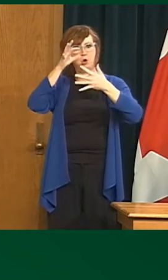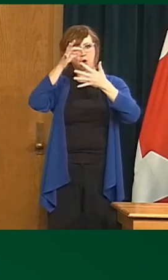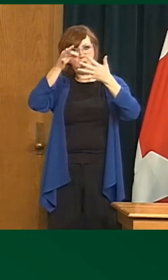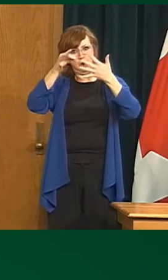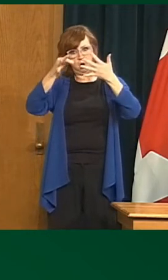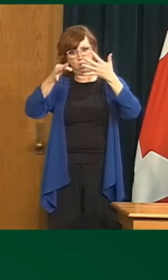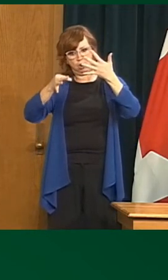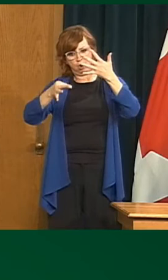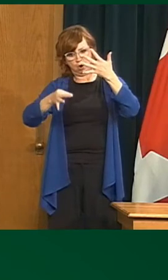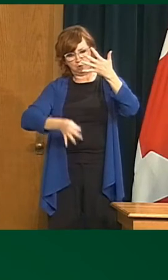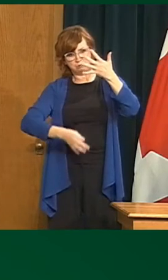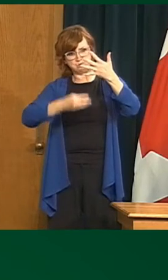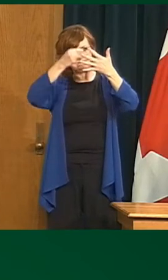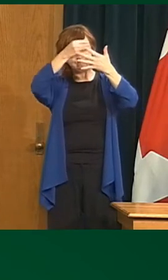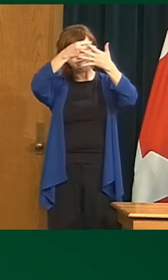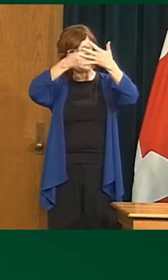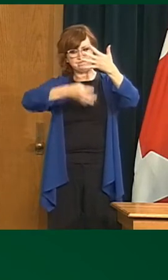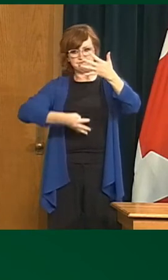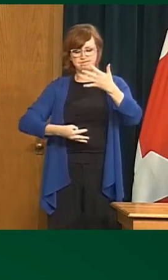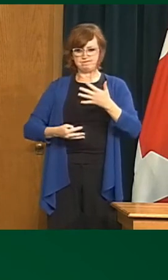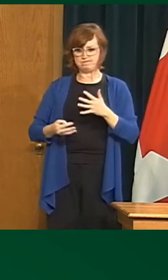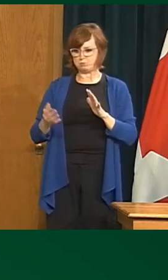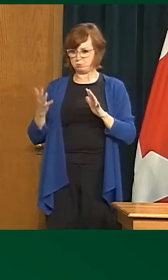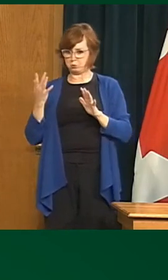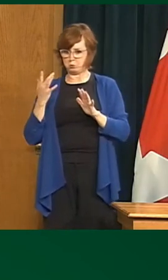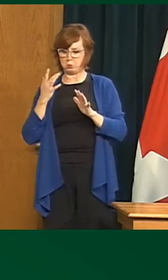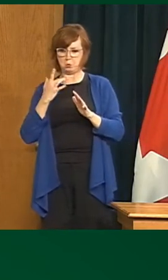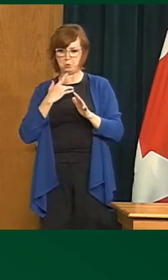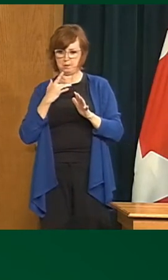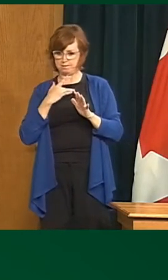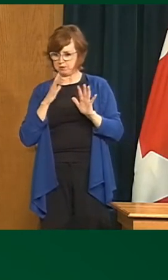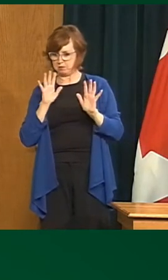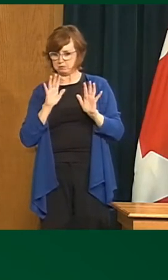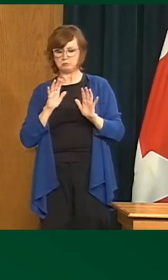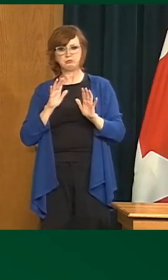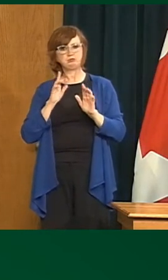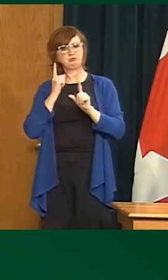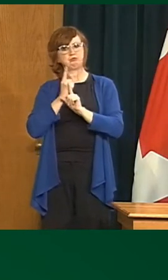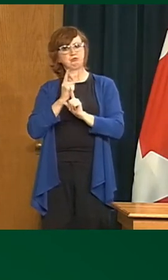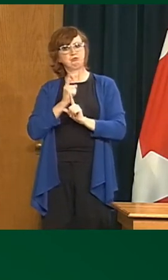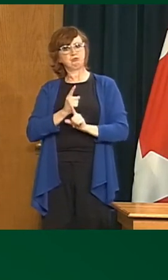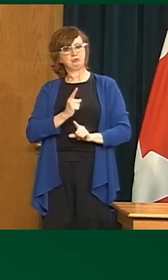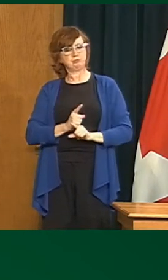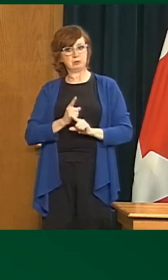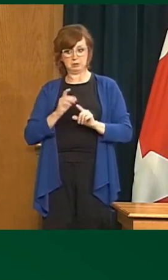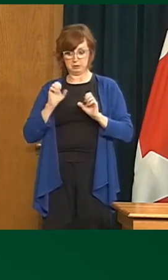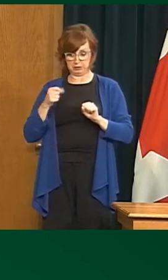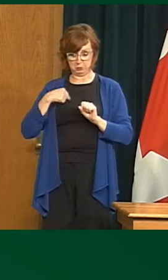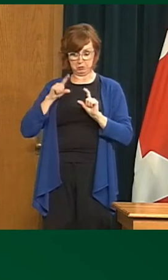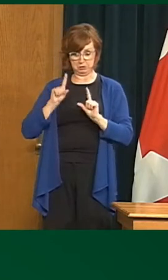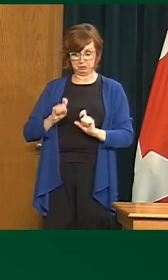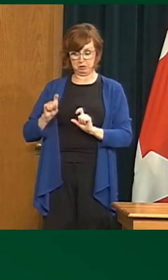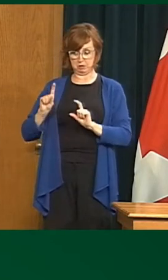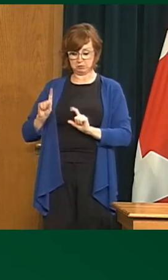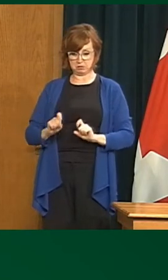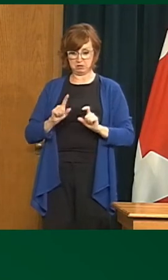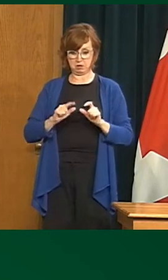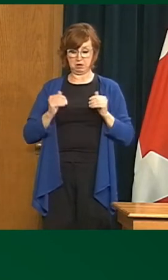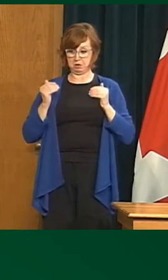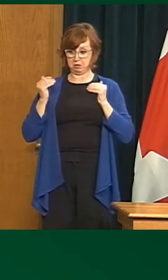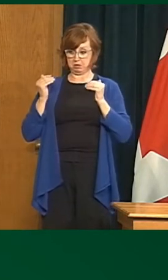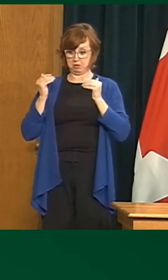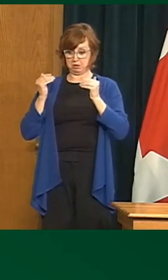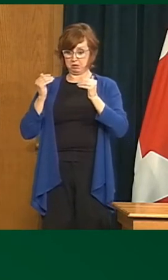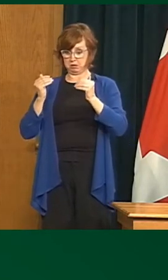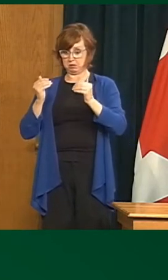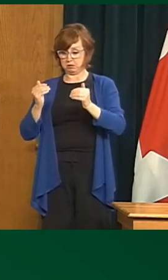have a reasonable amount, I think would be a good word, of testing capacity that we should now be utilizing to keep Saskatchewan